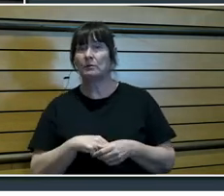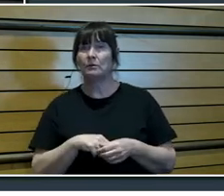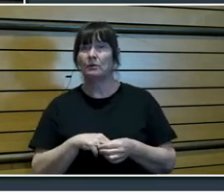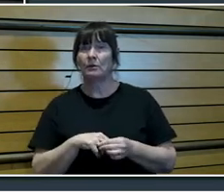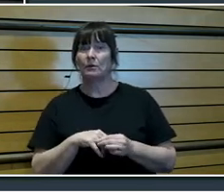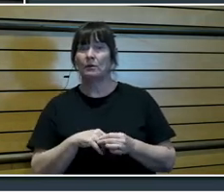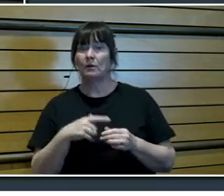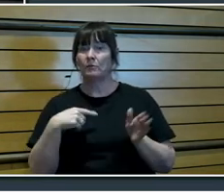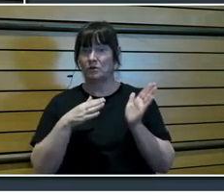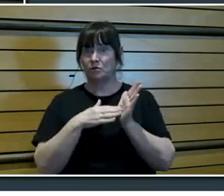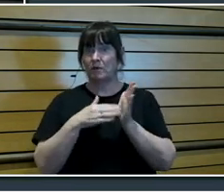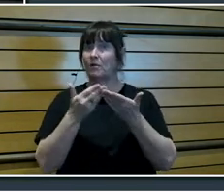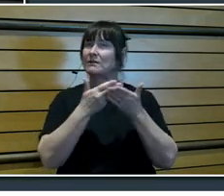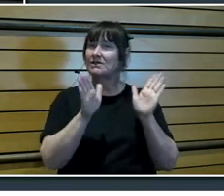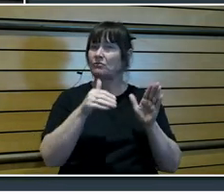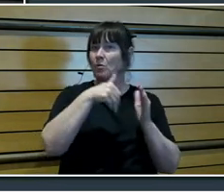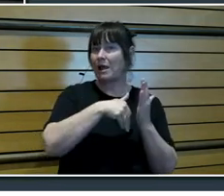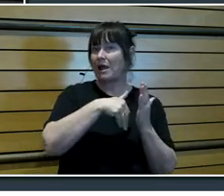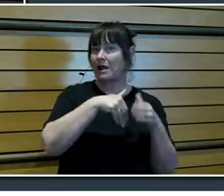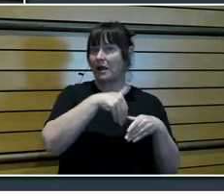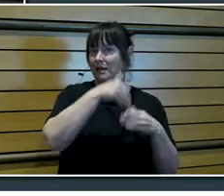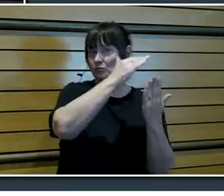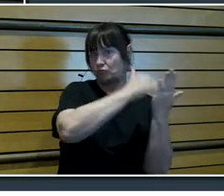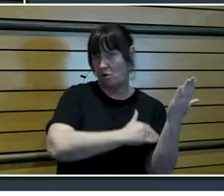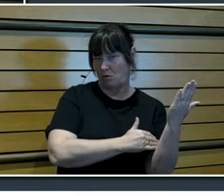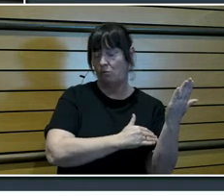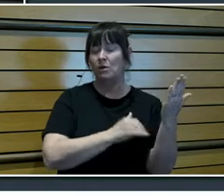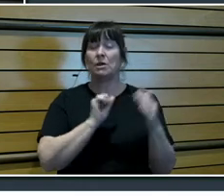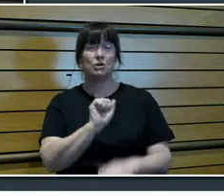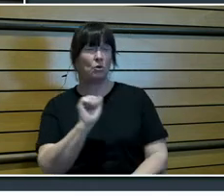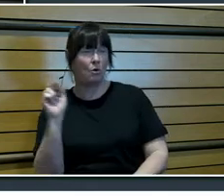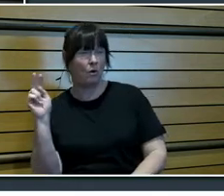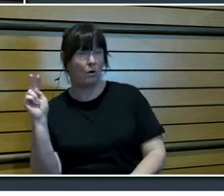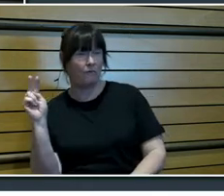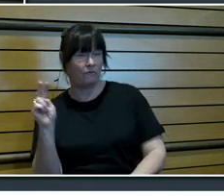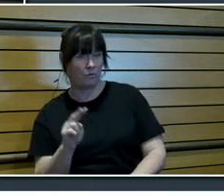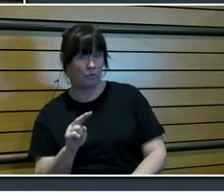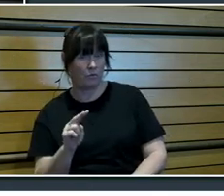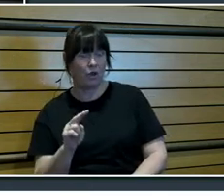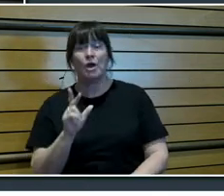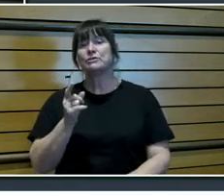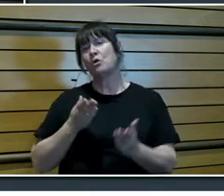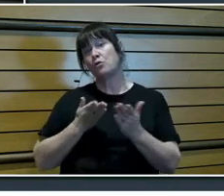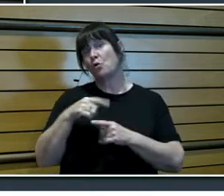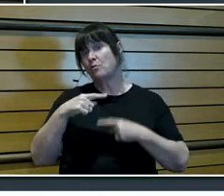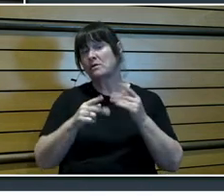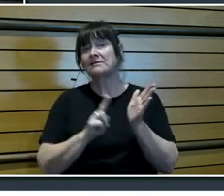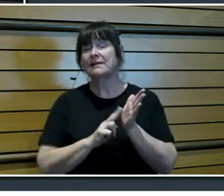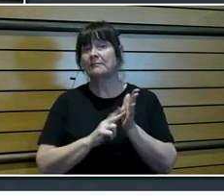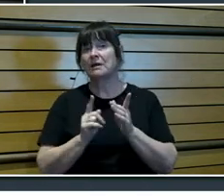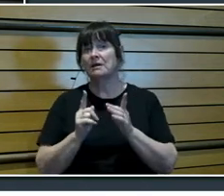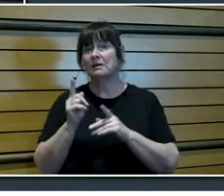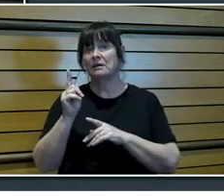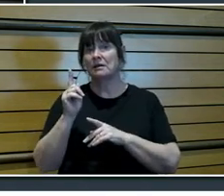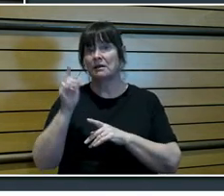member of the general role. In your opinion, So throughout this process, Napier City Council has